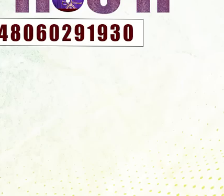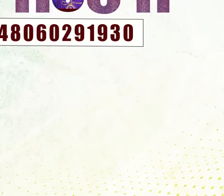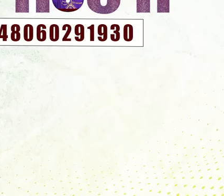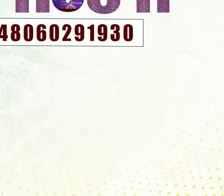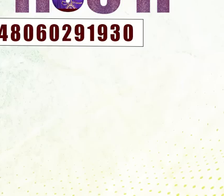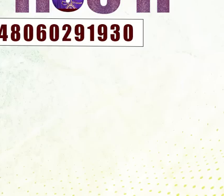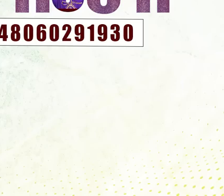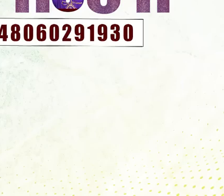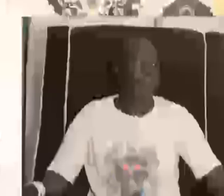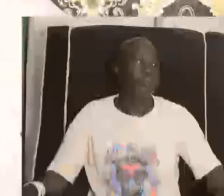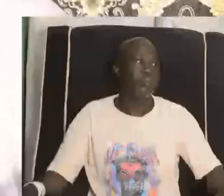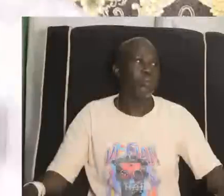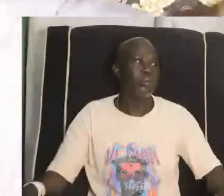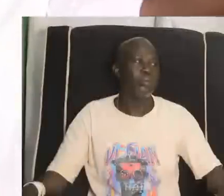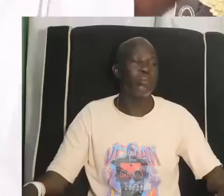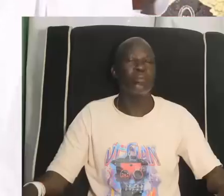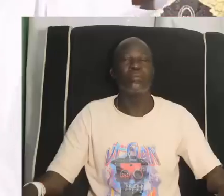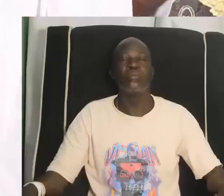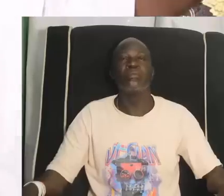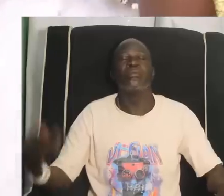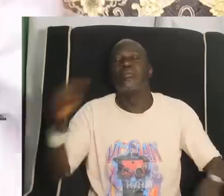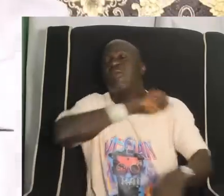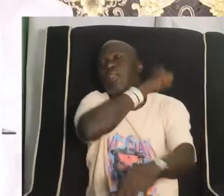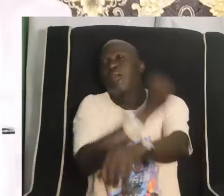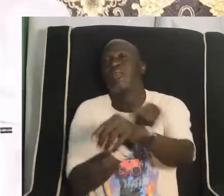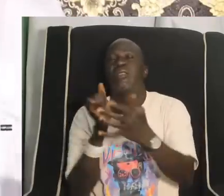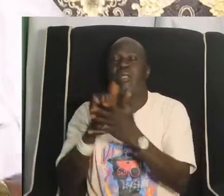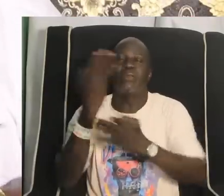pe eh ase to di e ye lowo